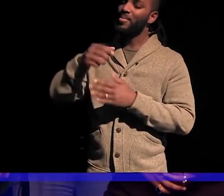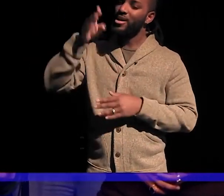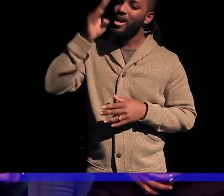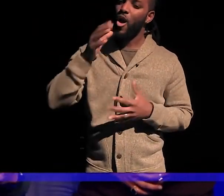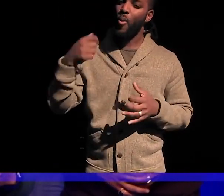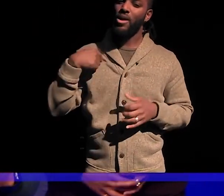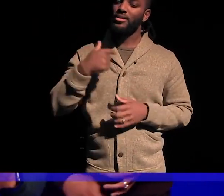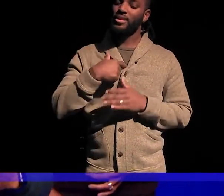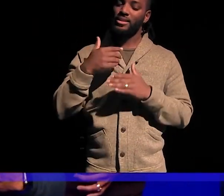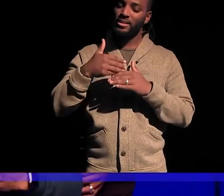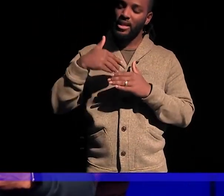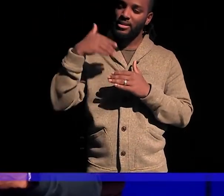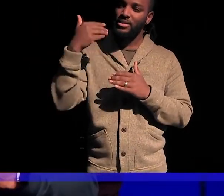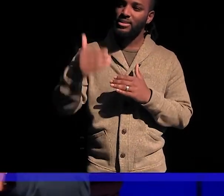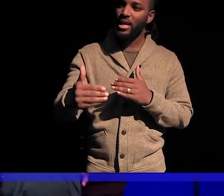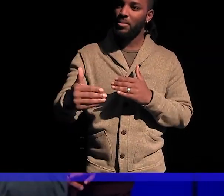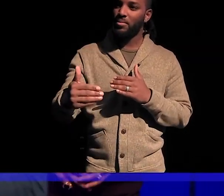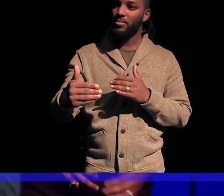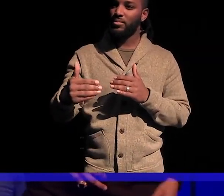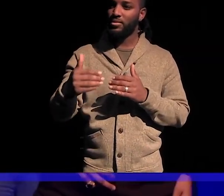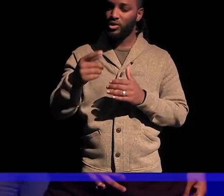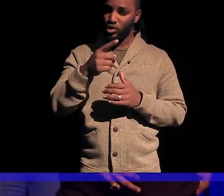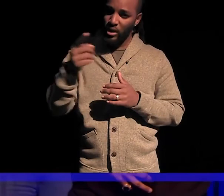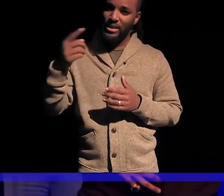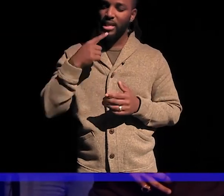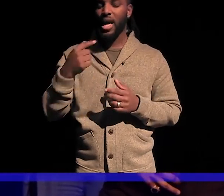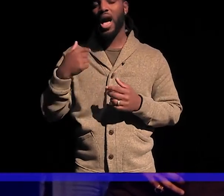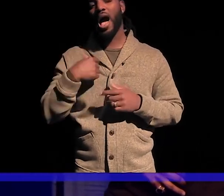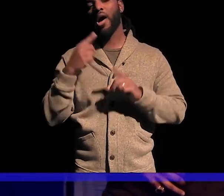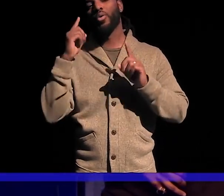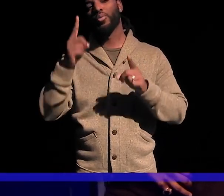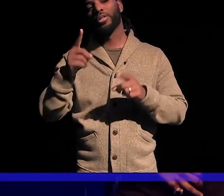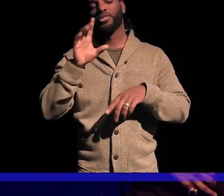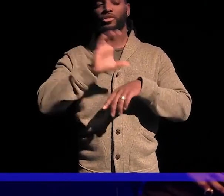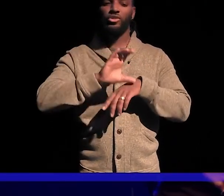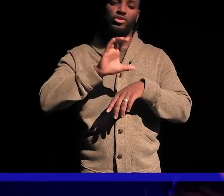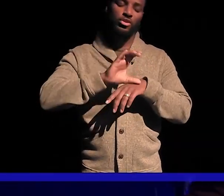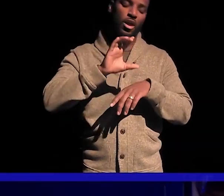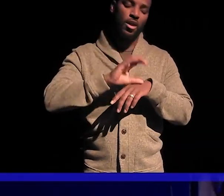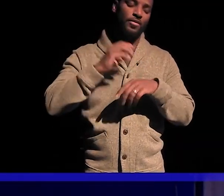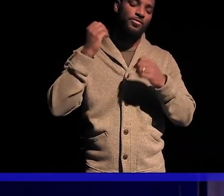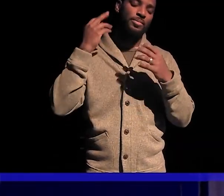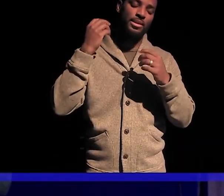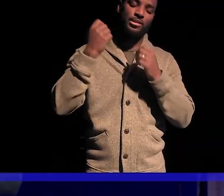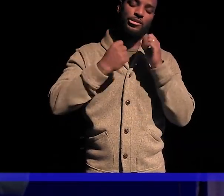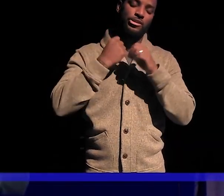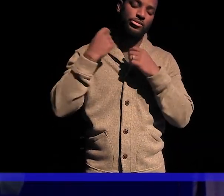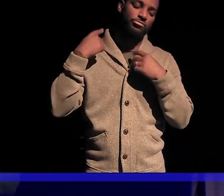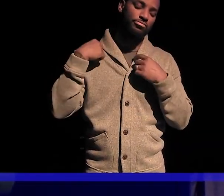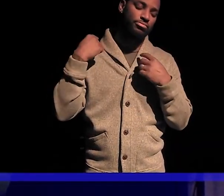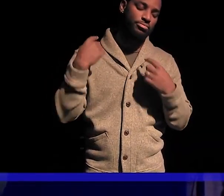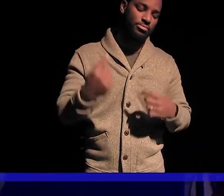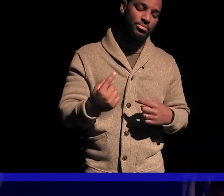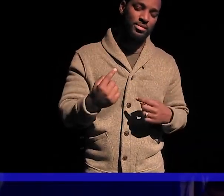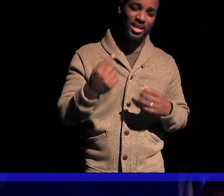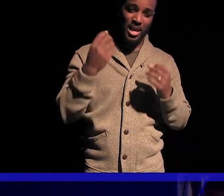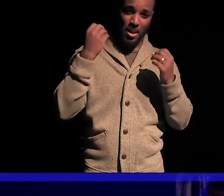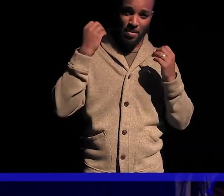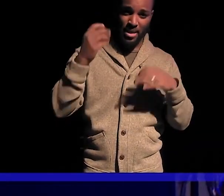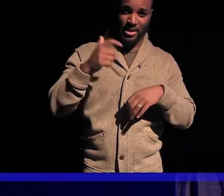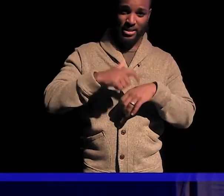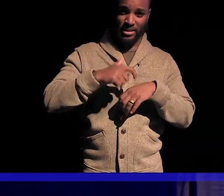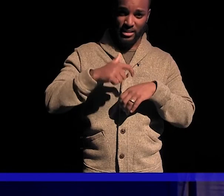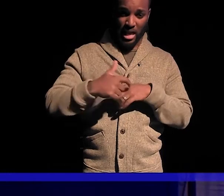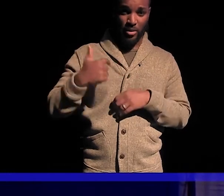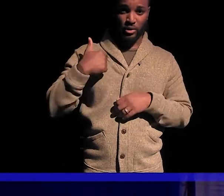tiny step. You might say, you know what? I've been in service many years and whatever. And many times we